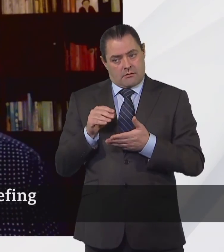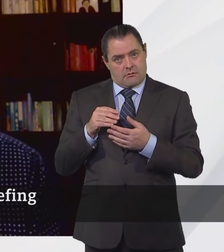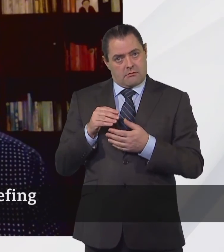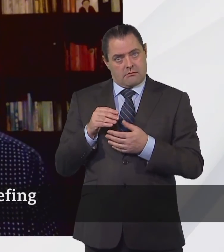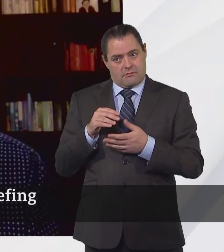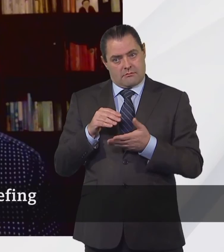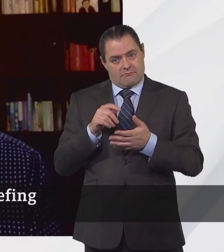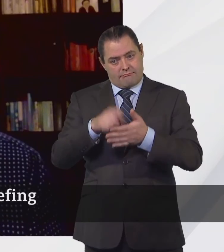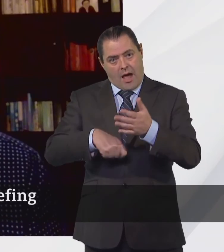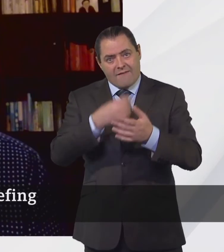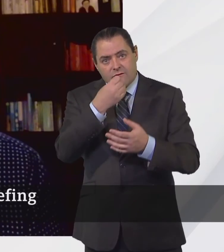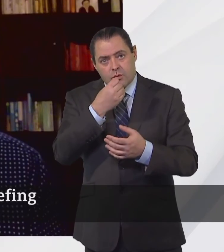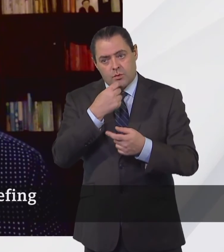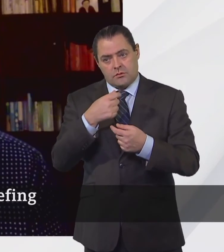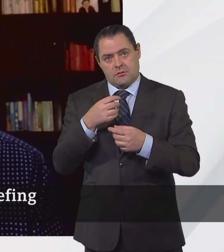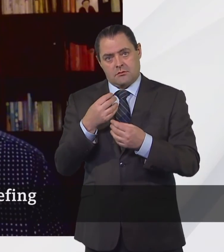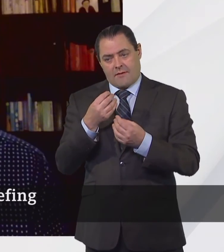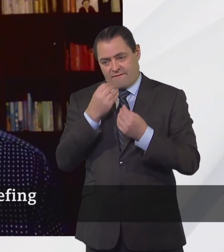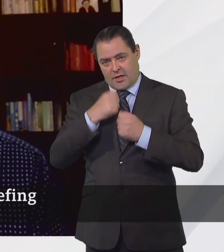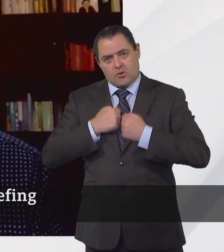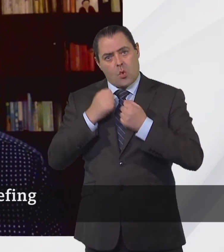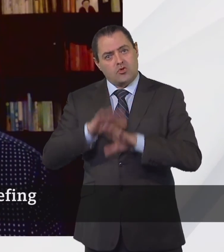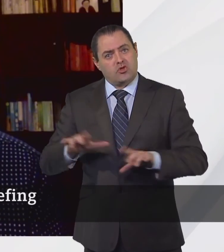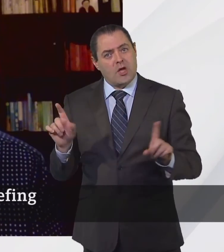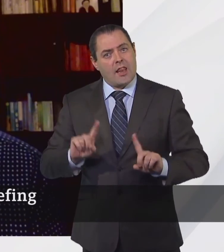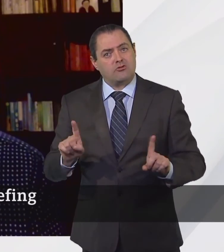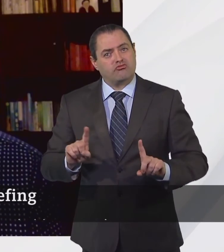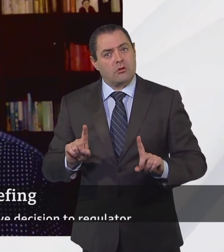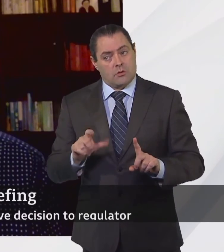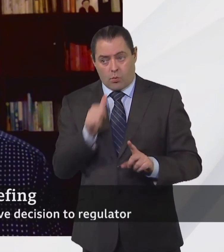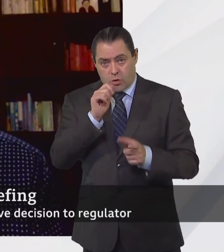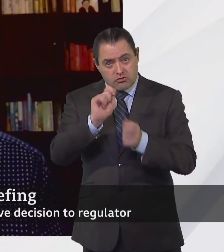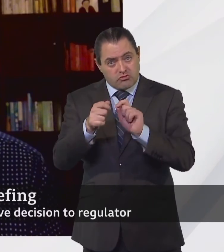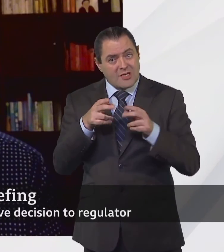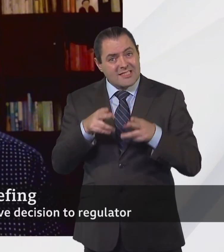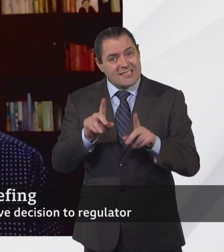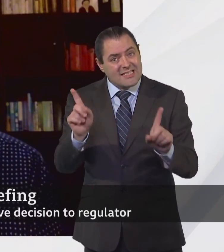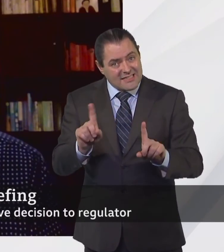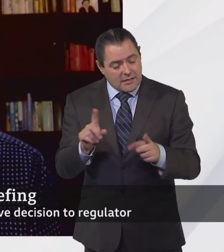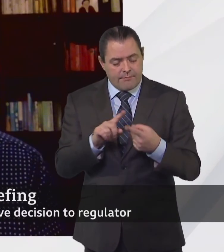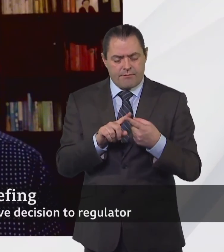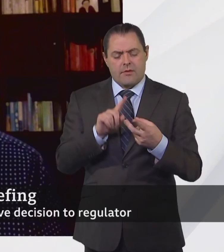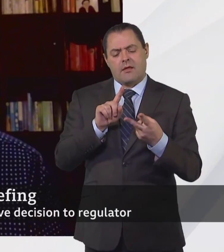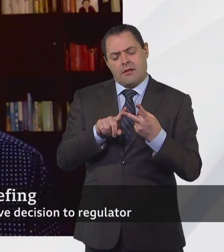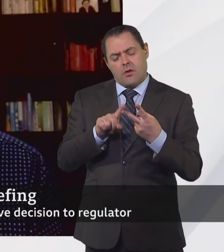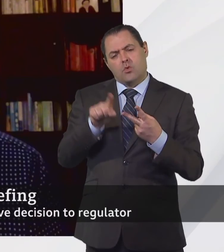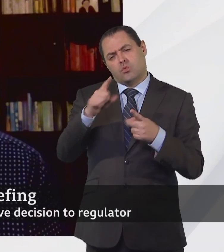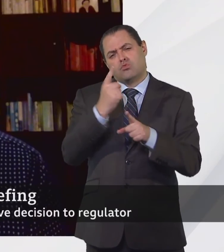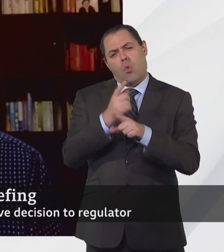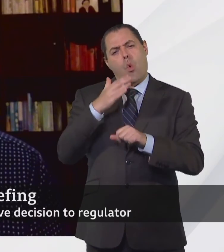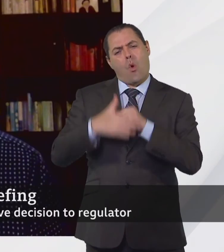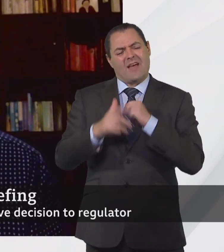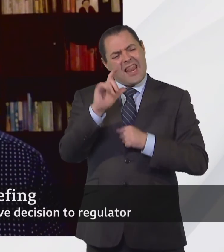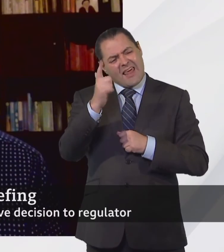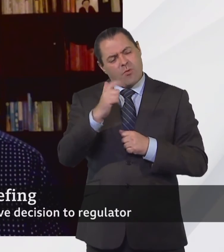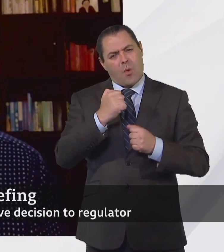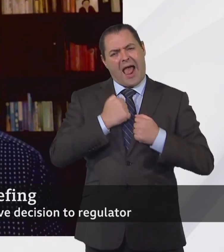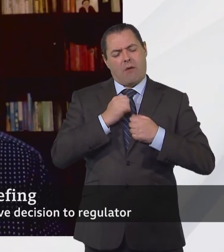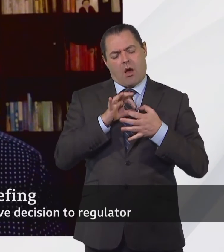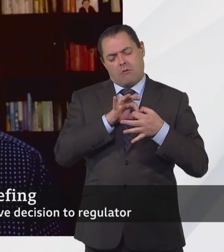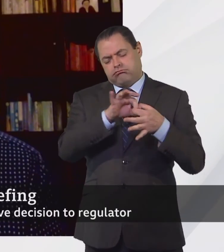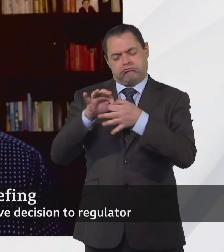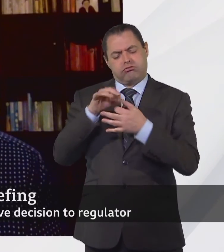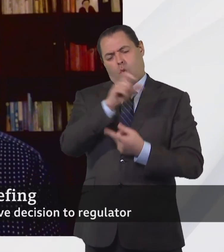isolate. And secondly, again, you've spoken about the spirit of the people of Liverpool, the passion of the people of Liverpool, and that's really what's made this a